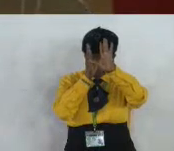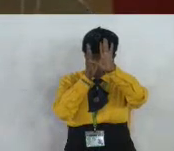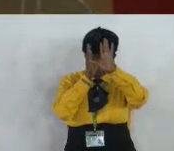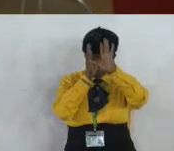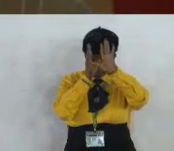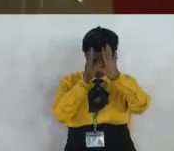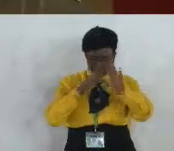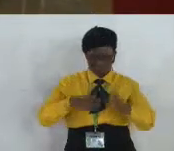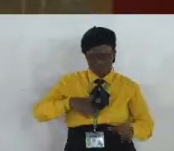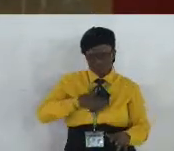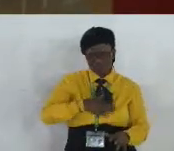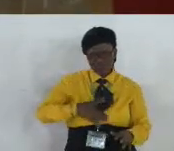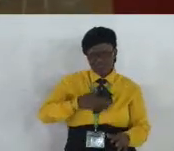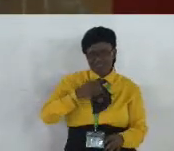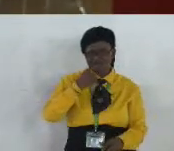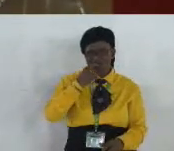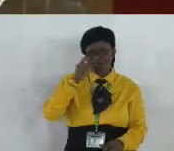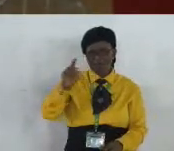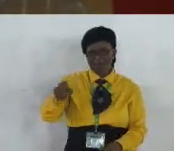please command